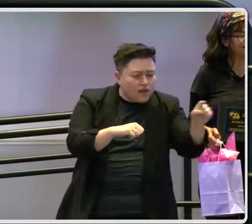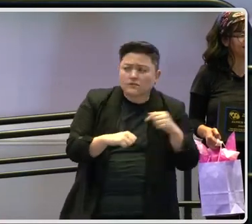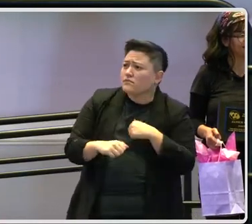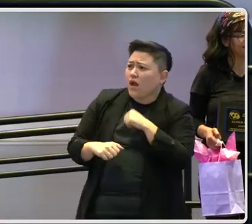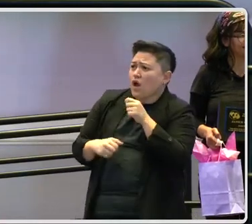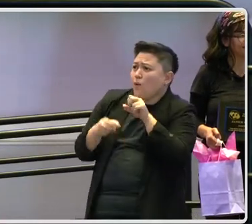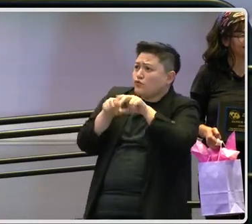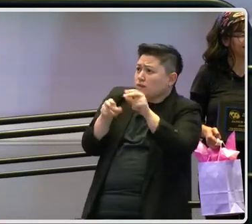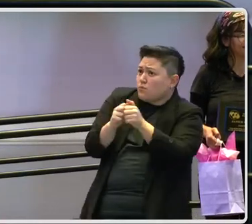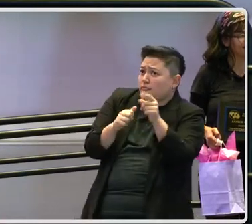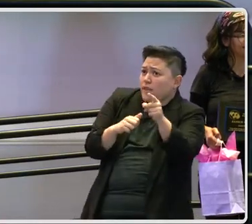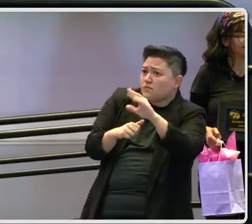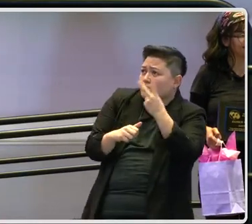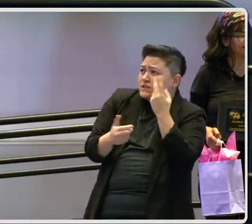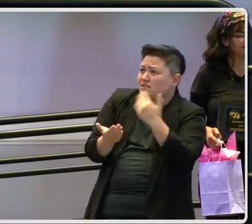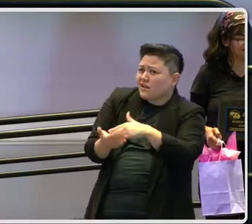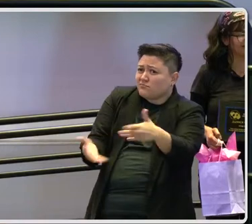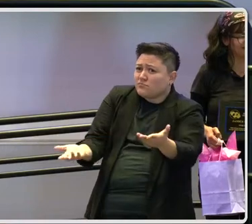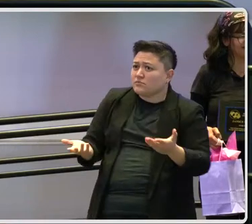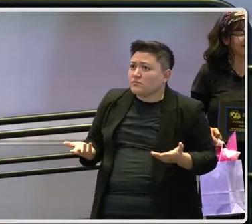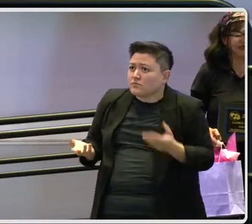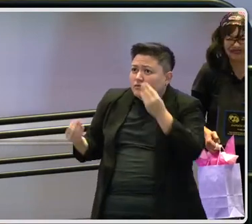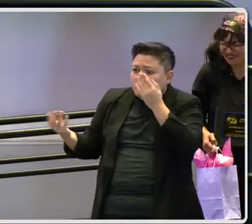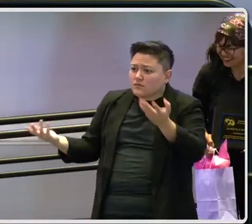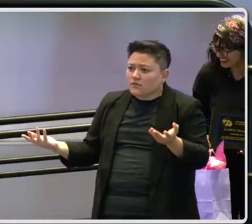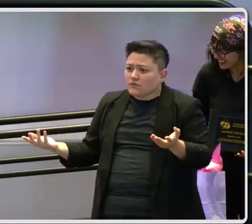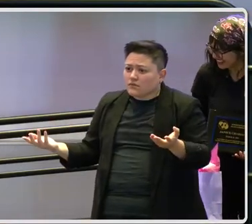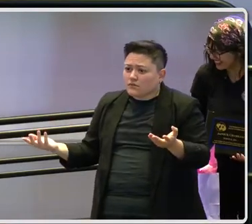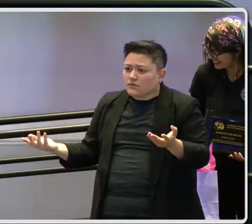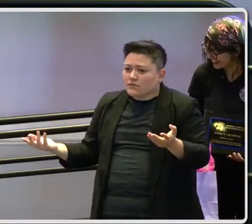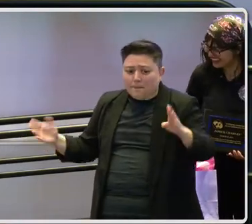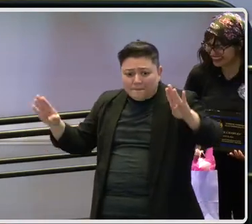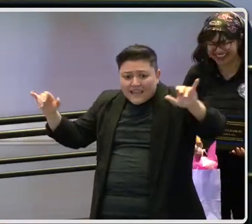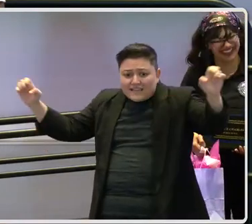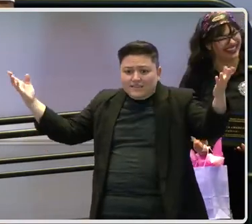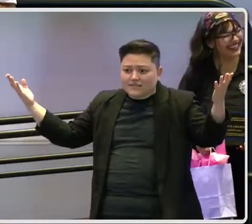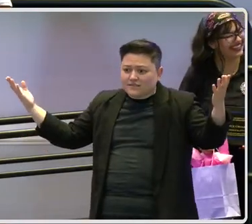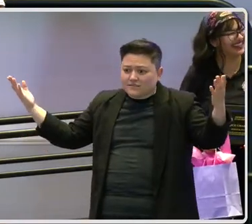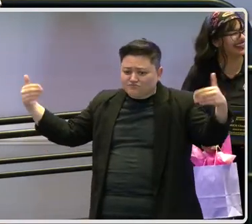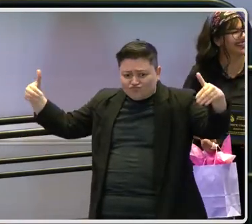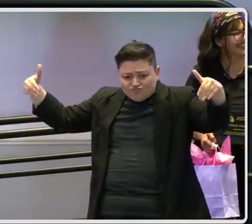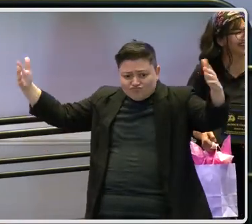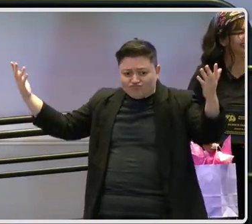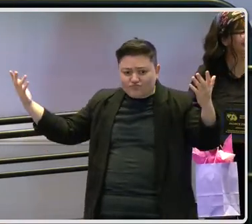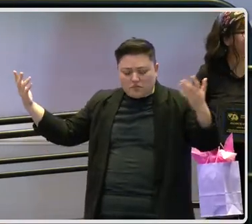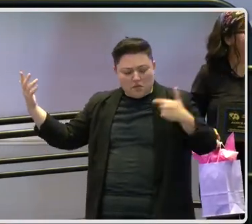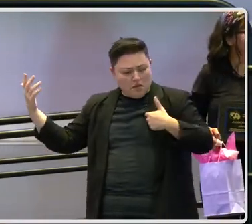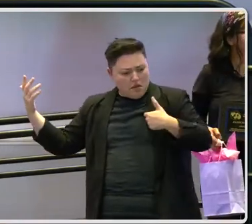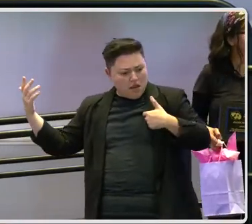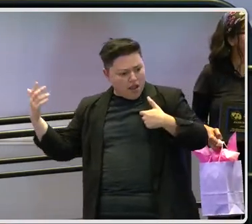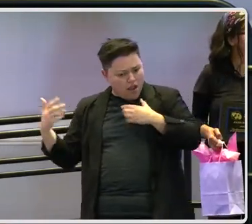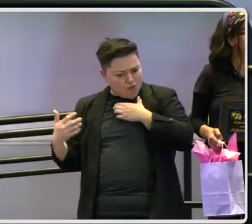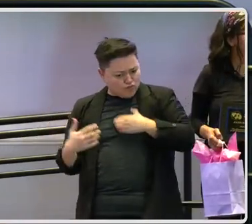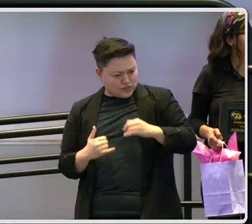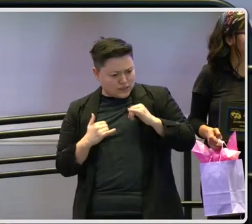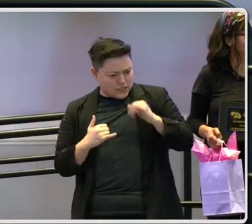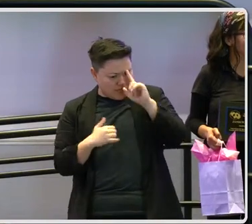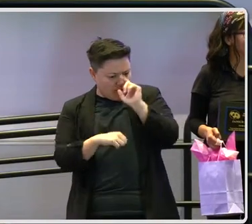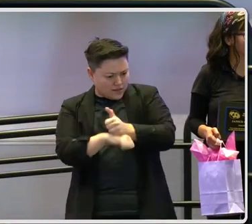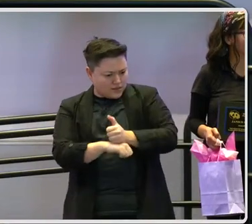sleep with them people. I ain't gonna never see them people no more. Say bye, I see you. You know, and I was like, wow, I wish I could be like